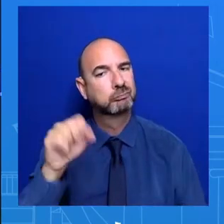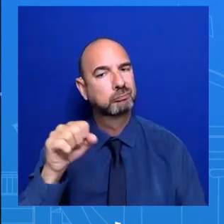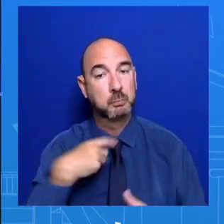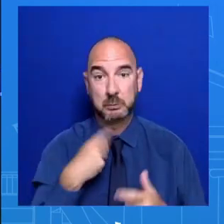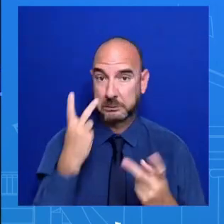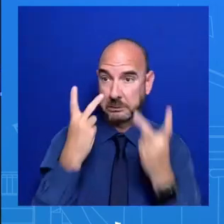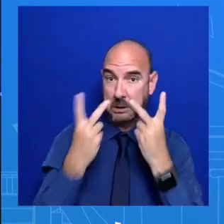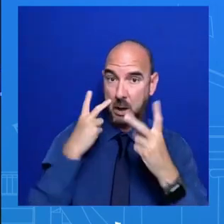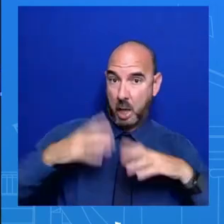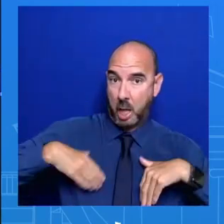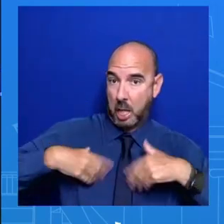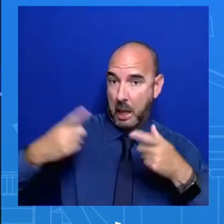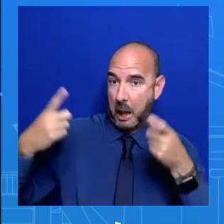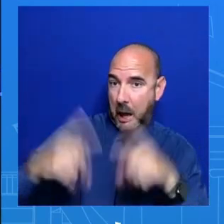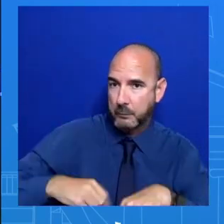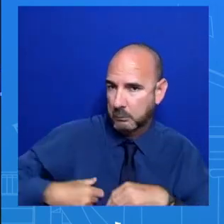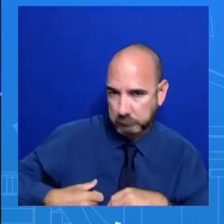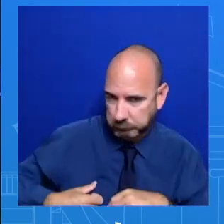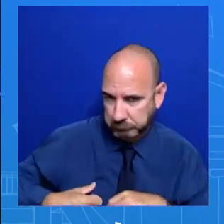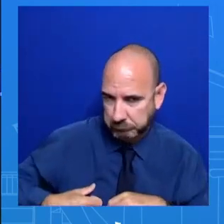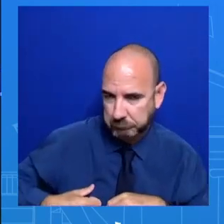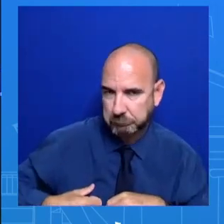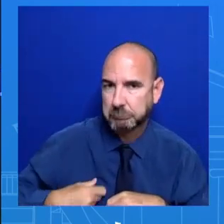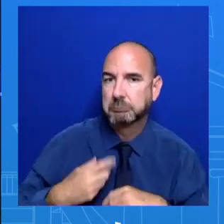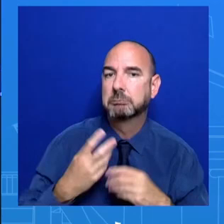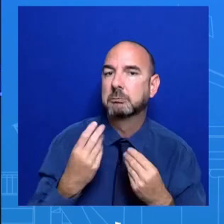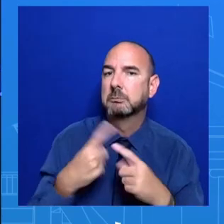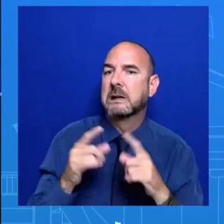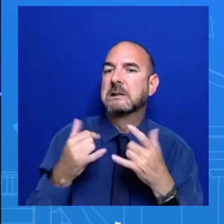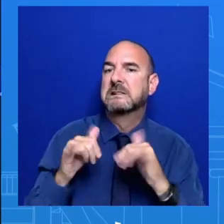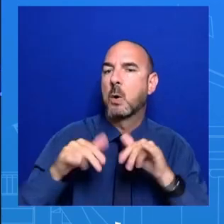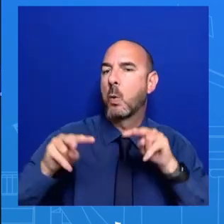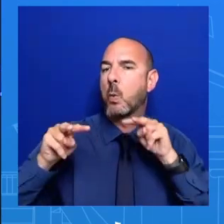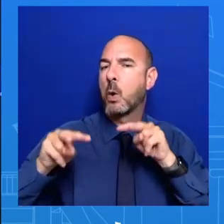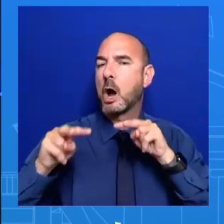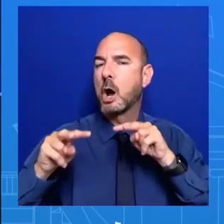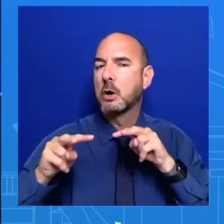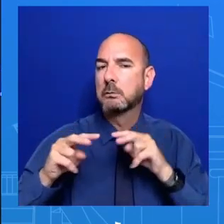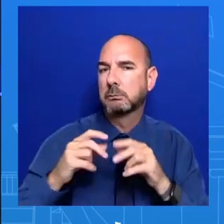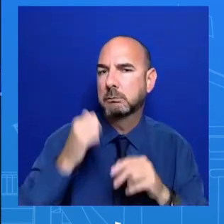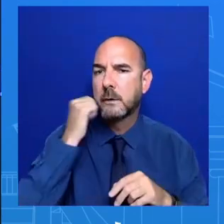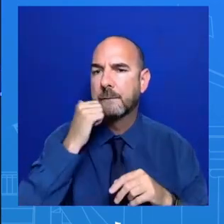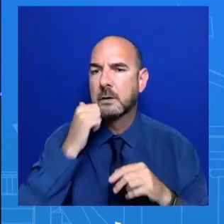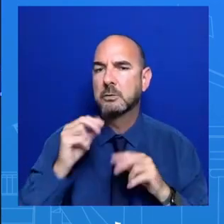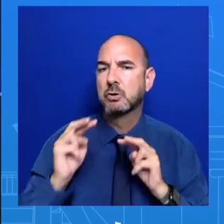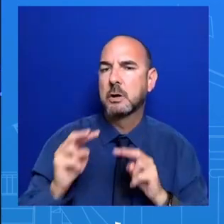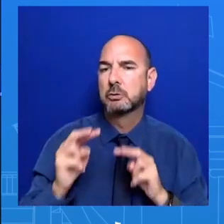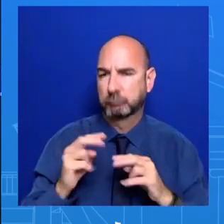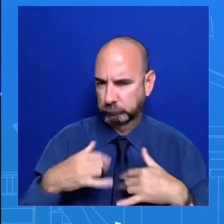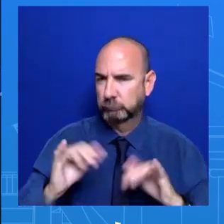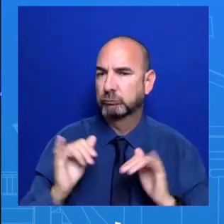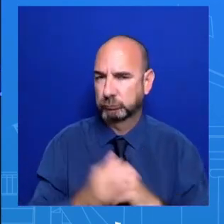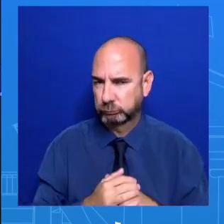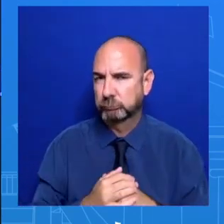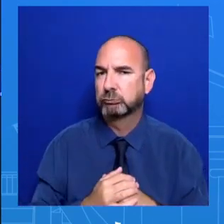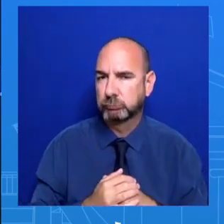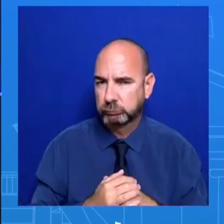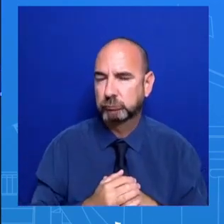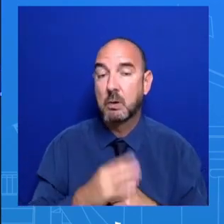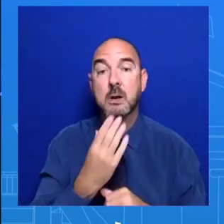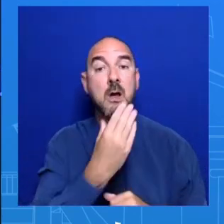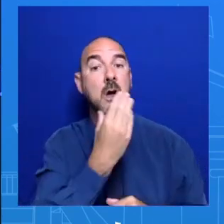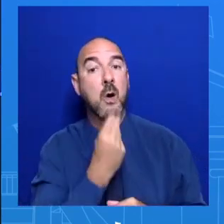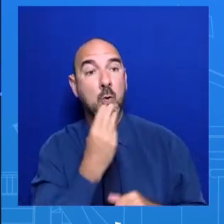is something that we will review closely day by day, and we'll continue to take briefings from Israel about how they are refining their